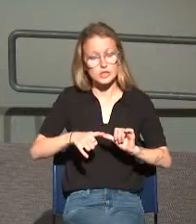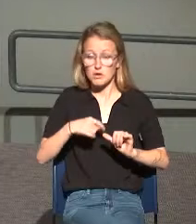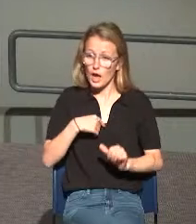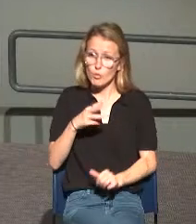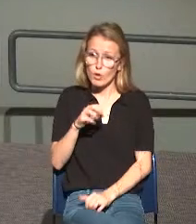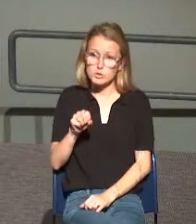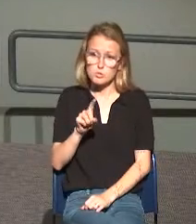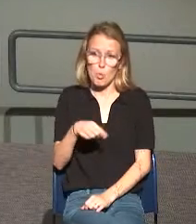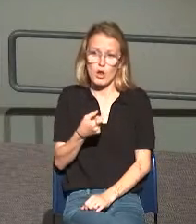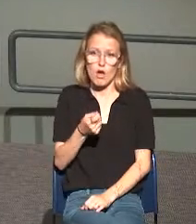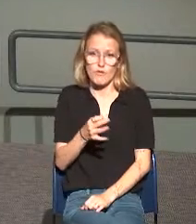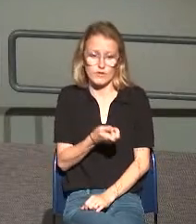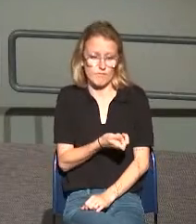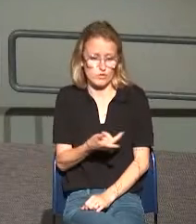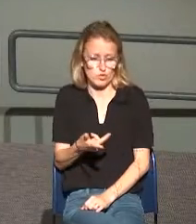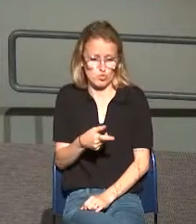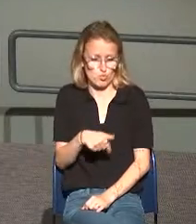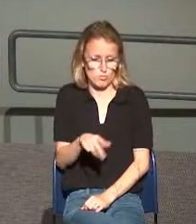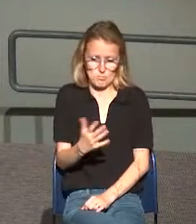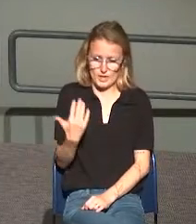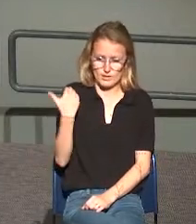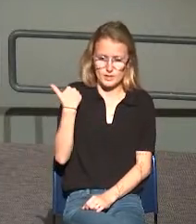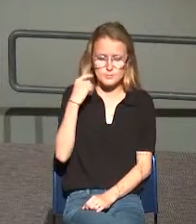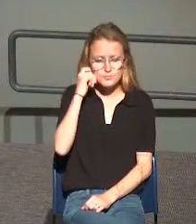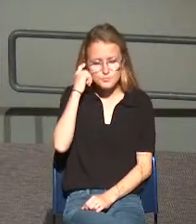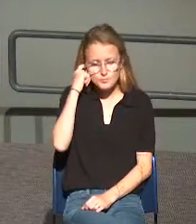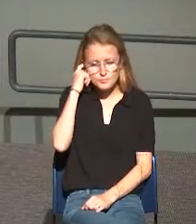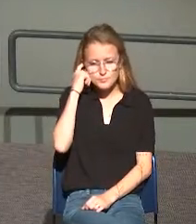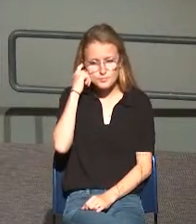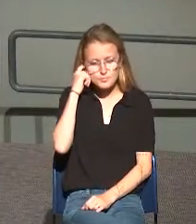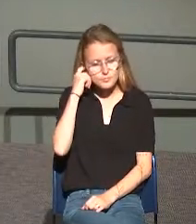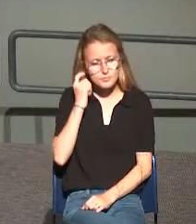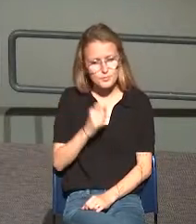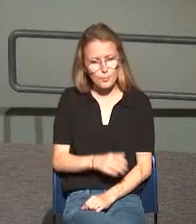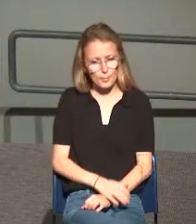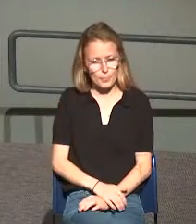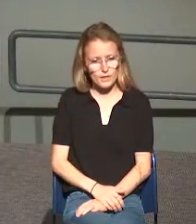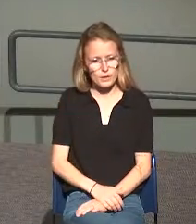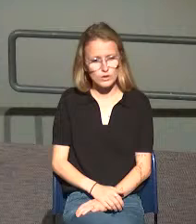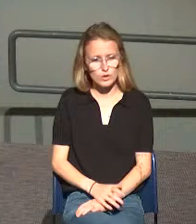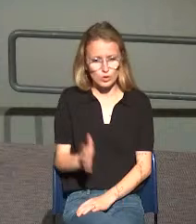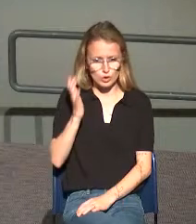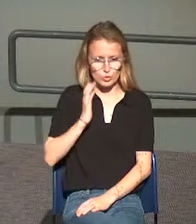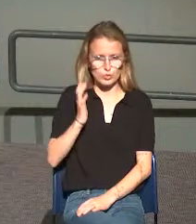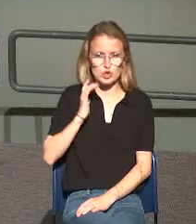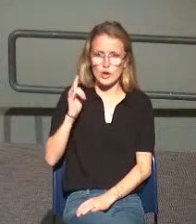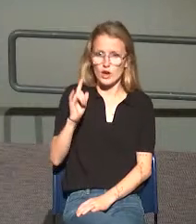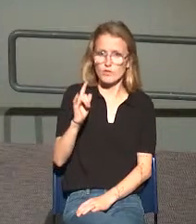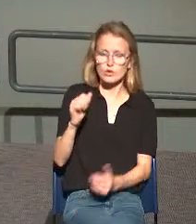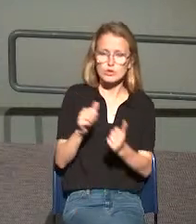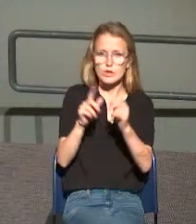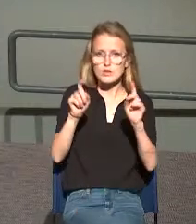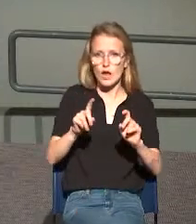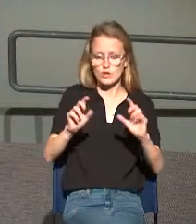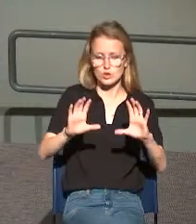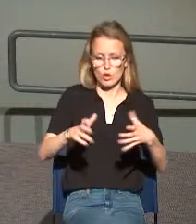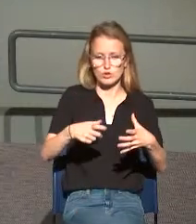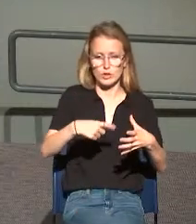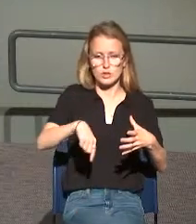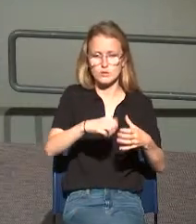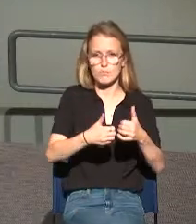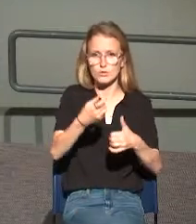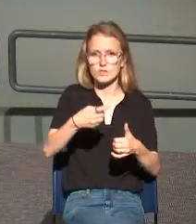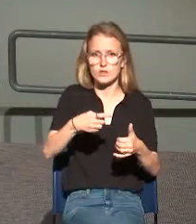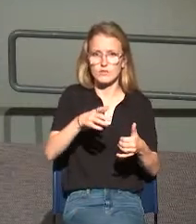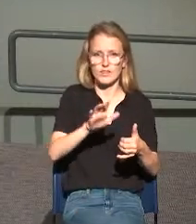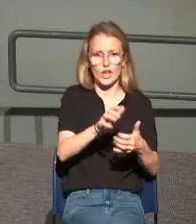engineers. I was one of it used to be that the Air Force with the test squadrons, most of the test squadron